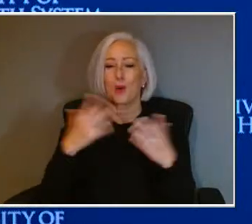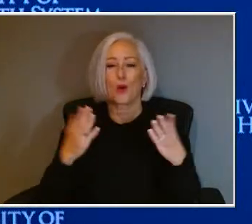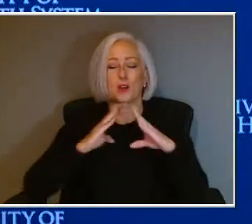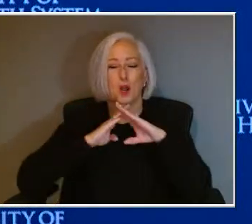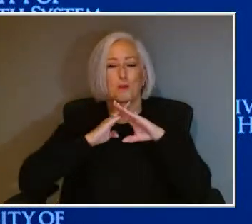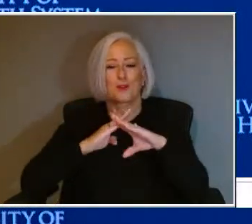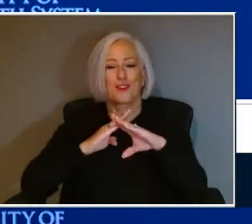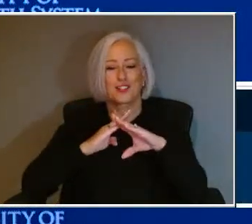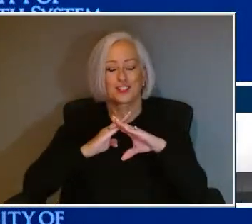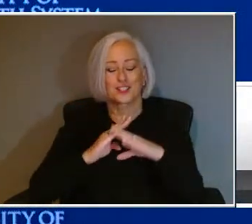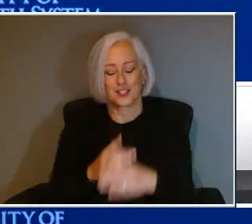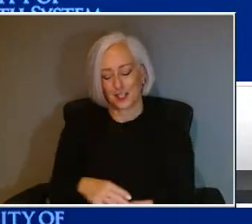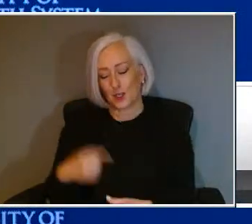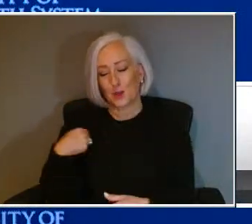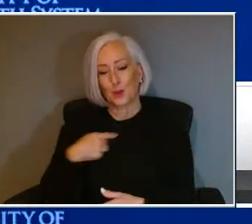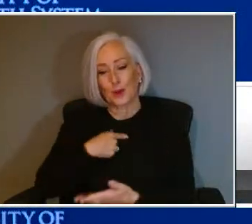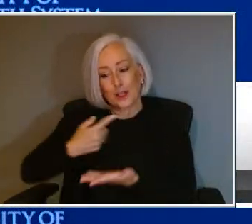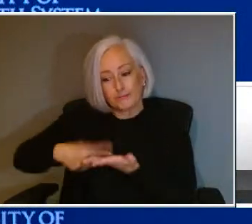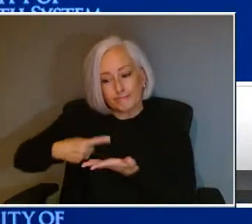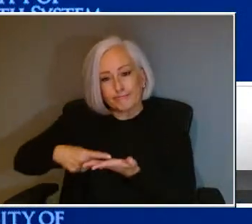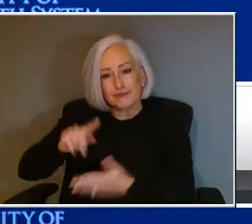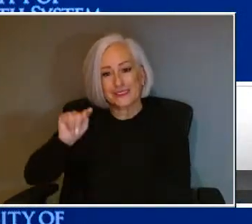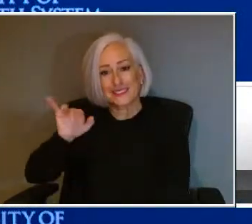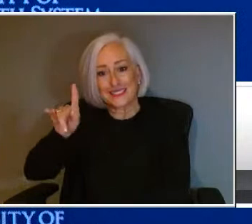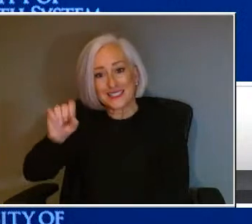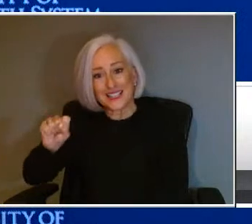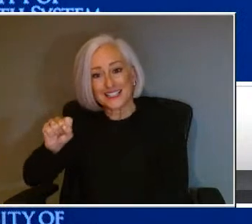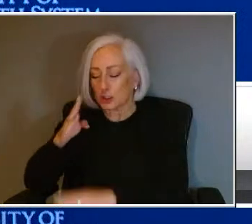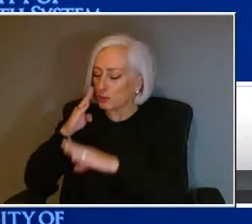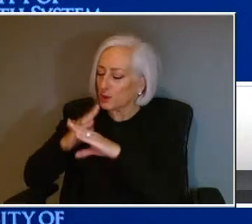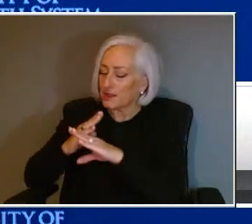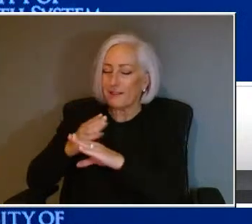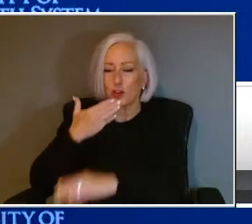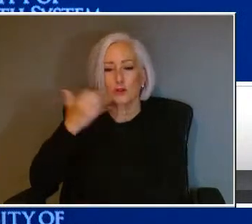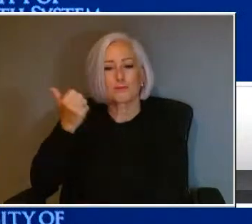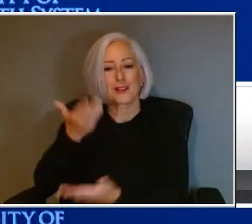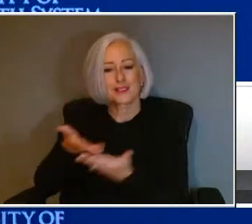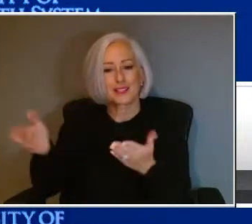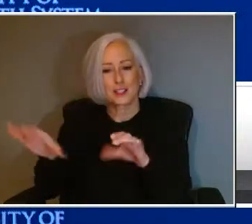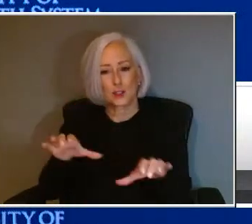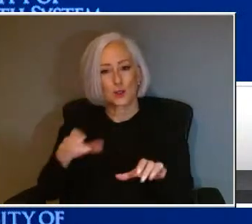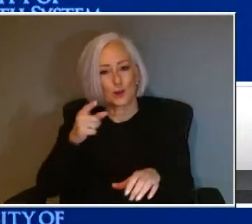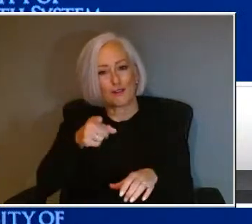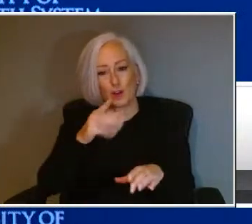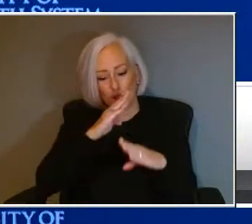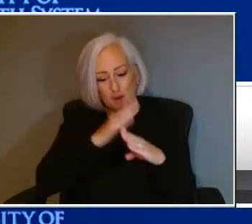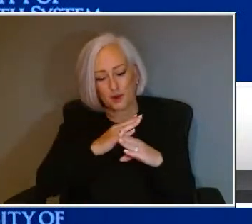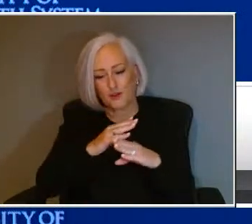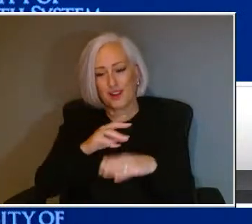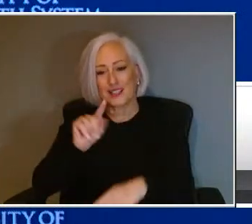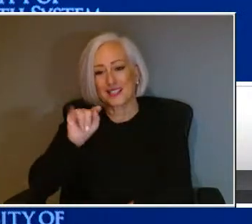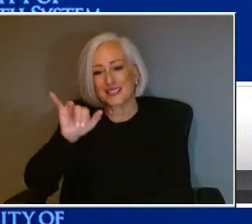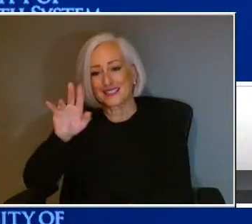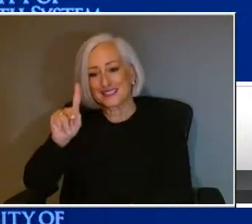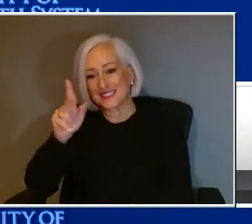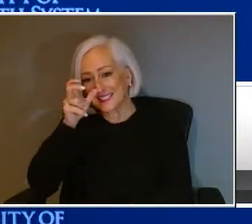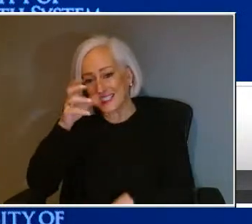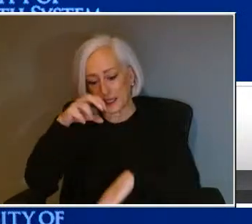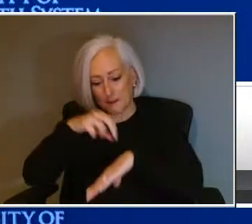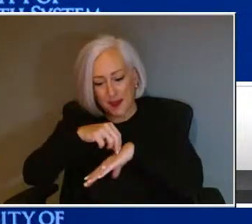ticks. Prevention is the best thing to do. If you can prevent tick bites,